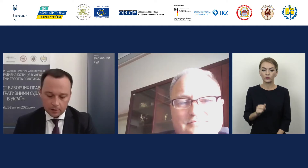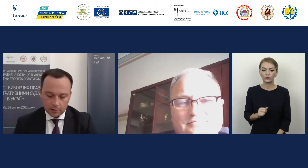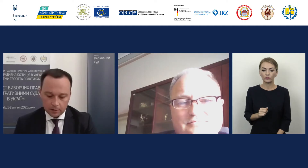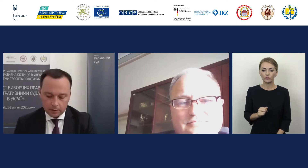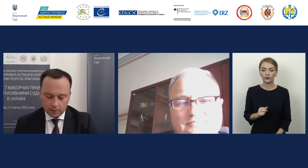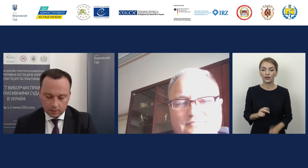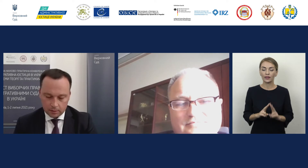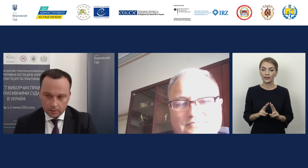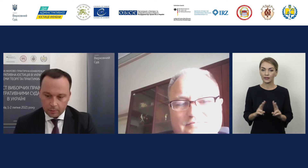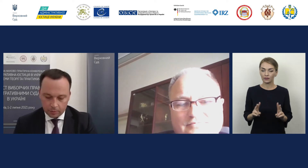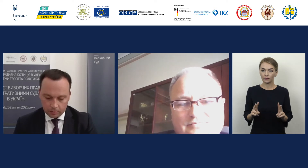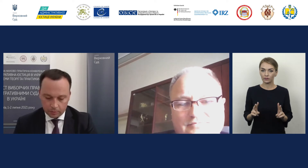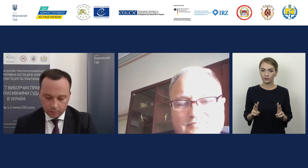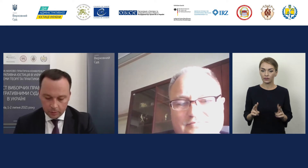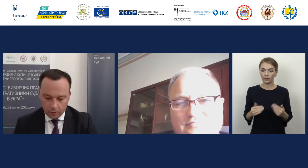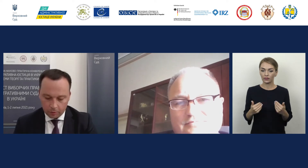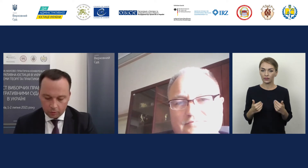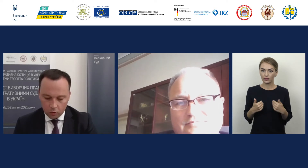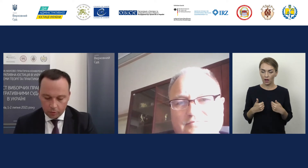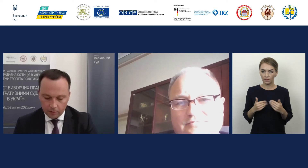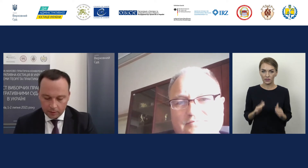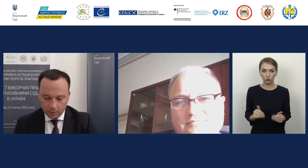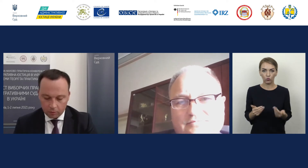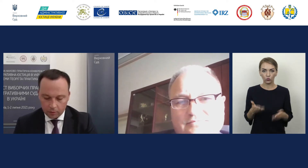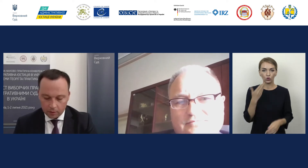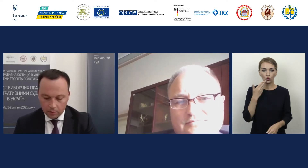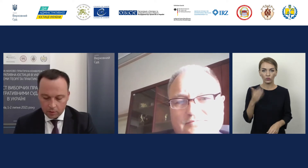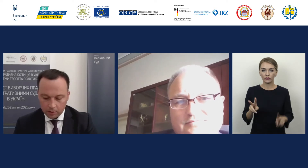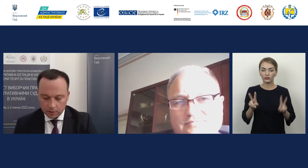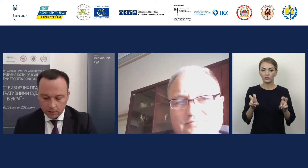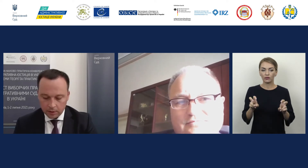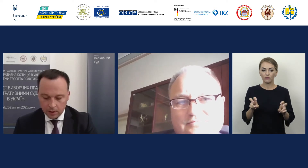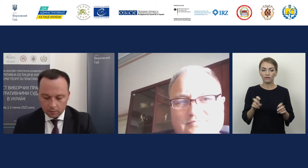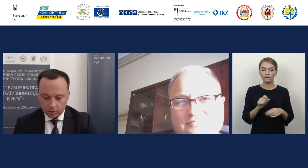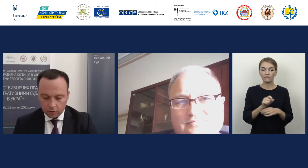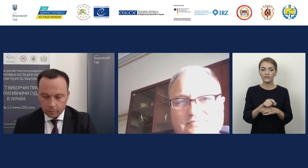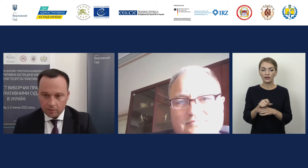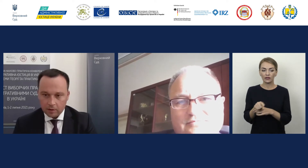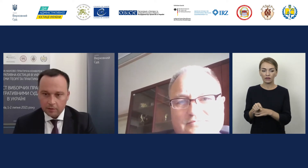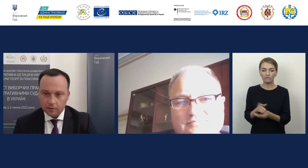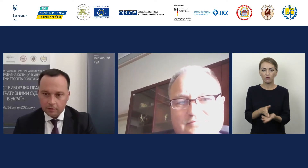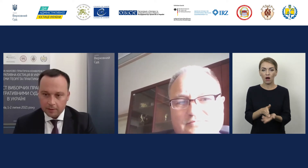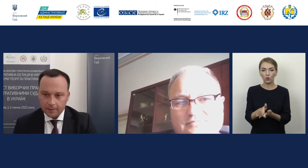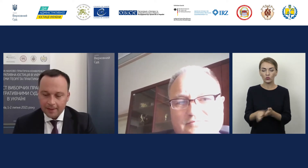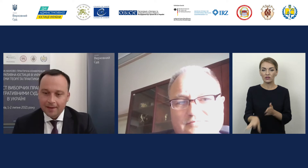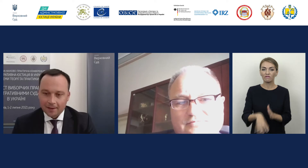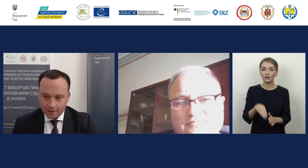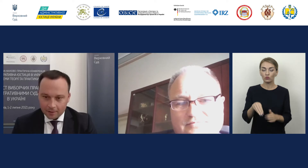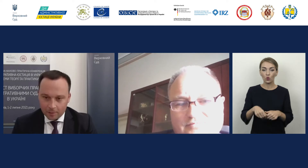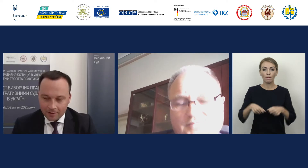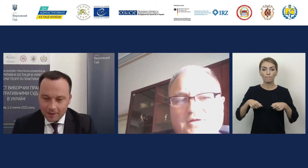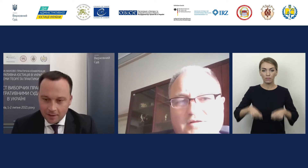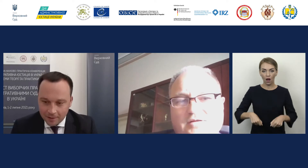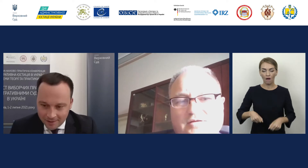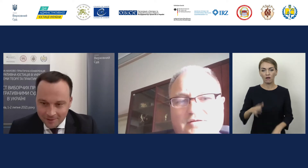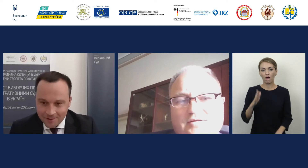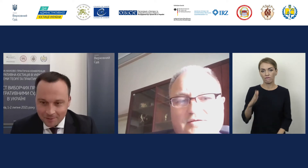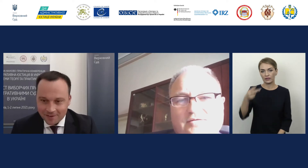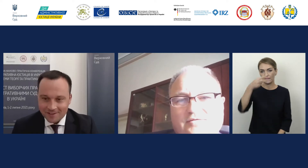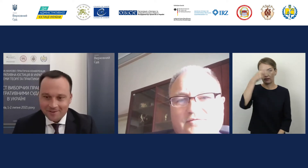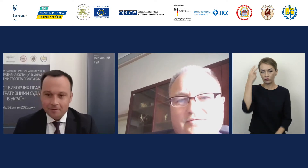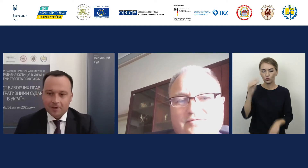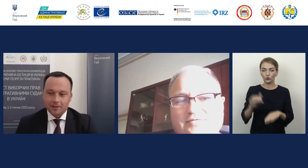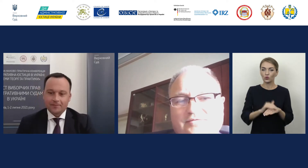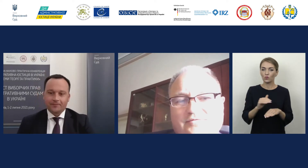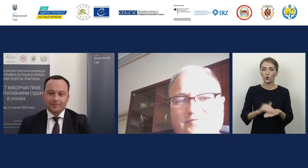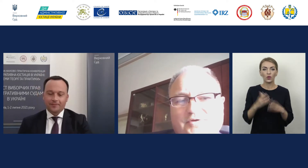Lithuania, Mr. Gintaras Kirjavičius. His presentation is titled Challenges in the Field of Electoral Law